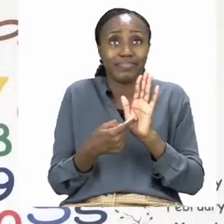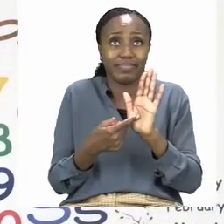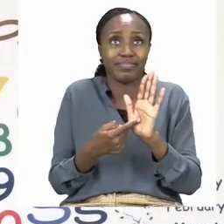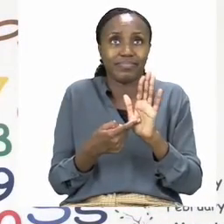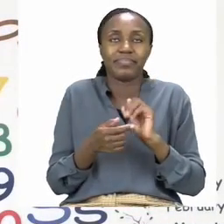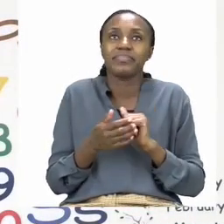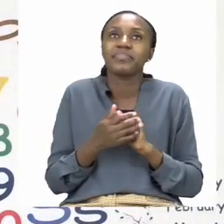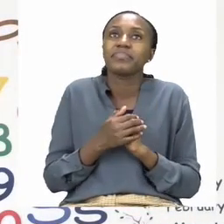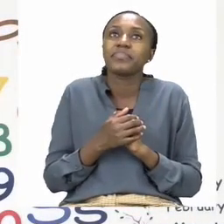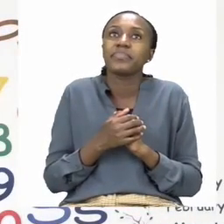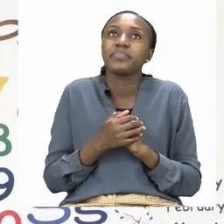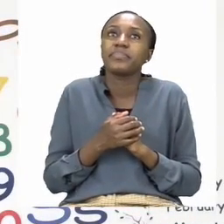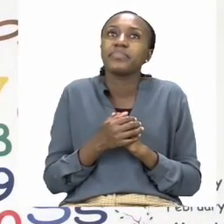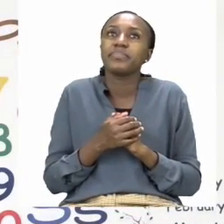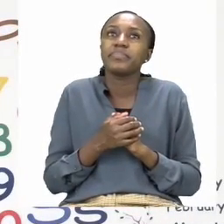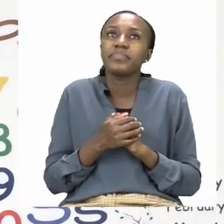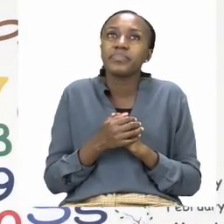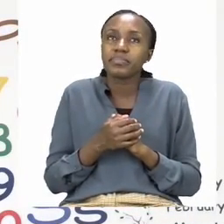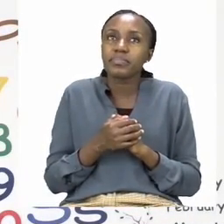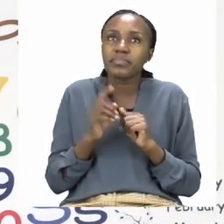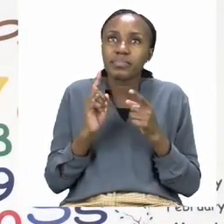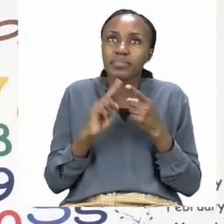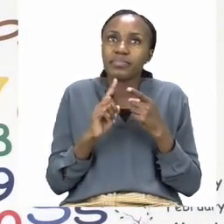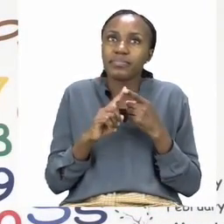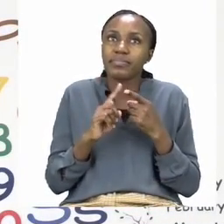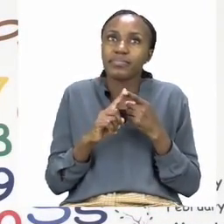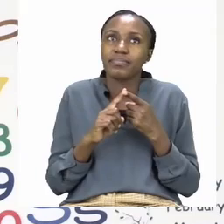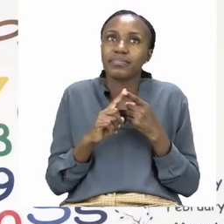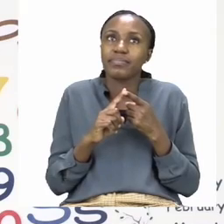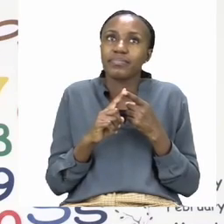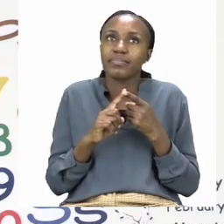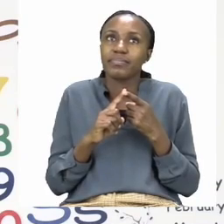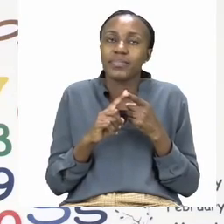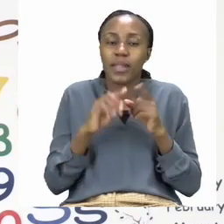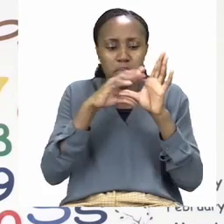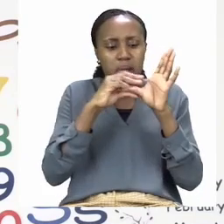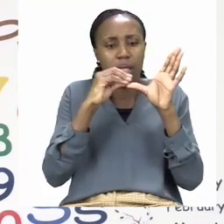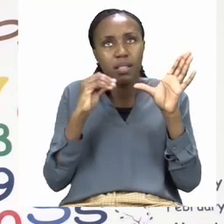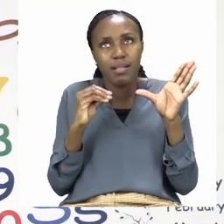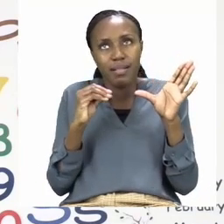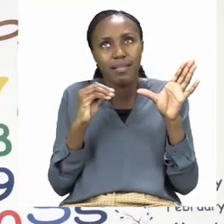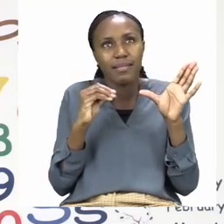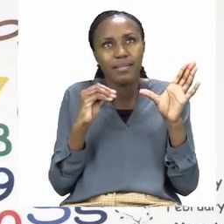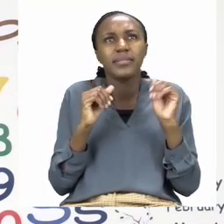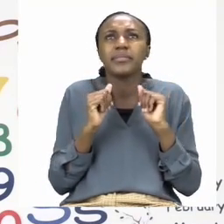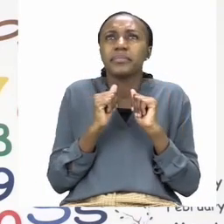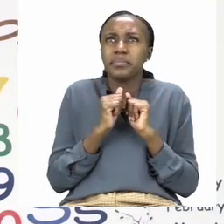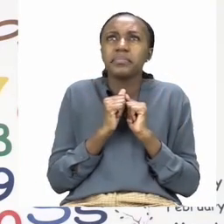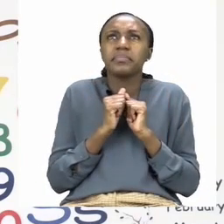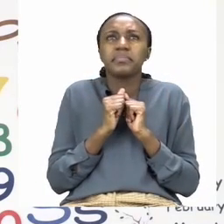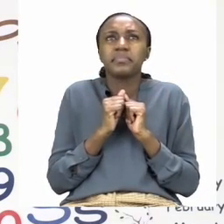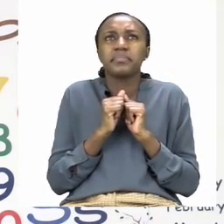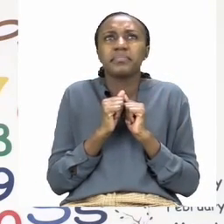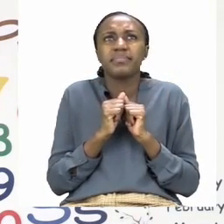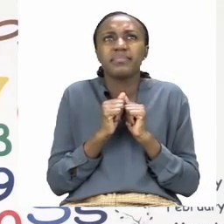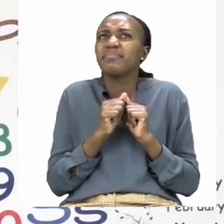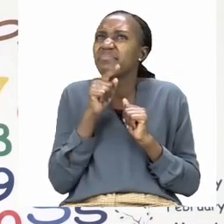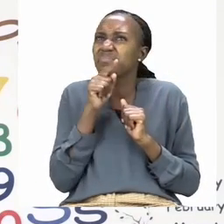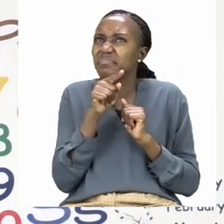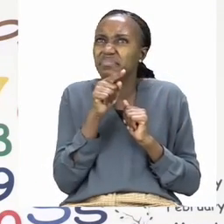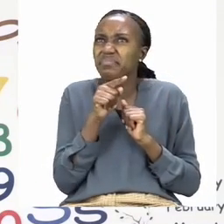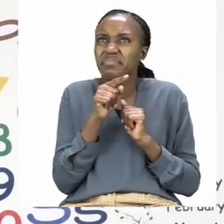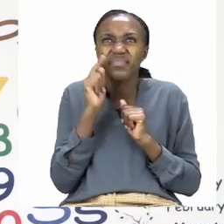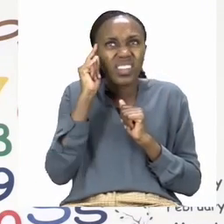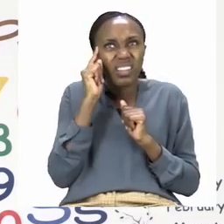together. Now the first picture I have is a leaf. Now I want you to tell me, do you think a